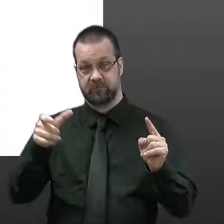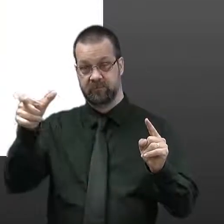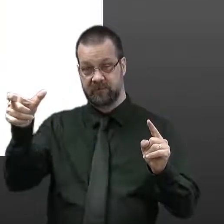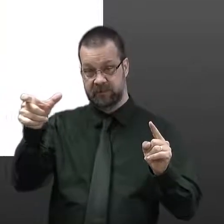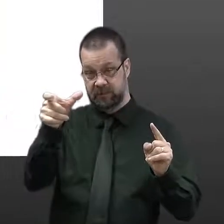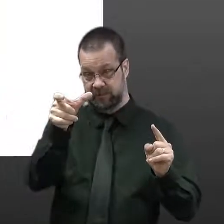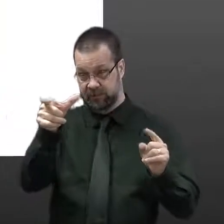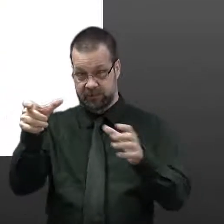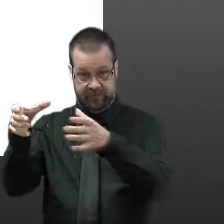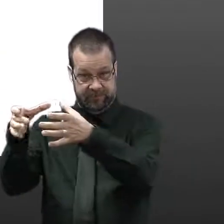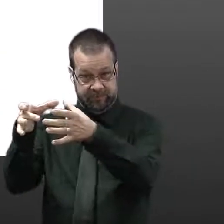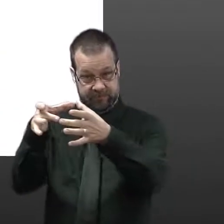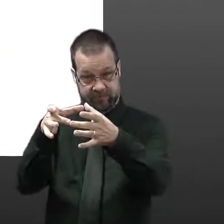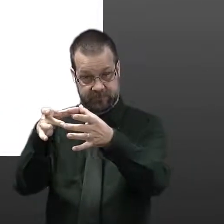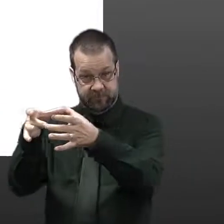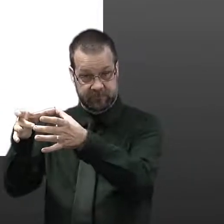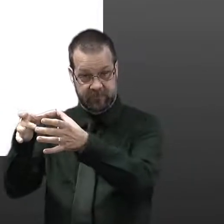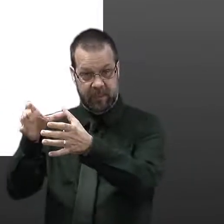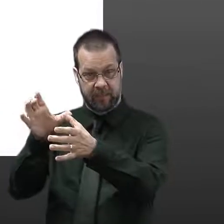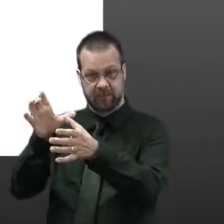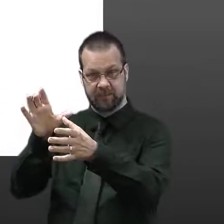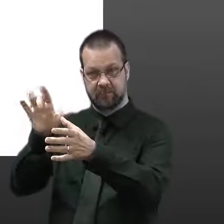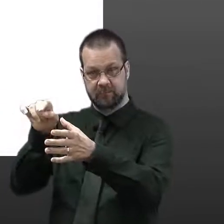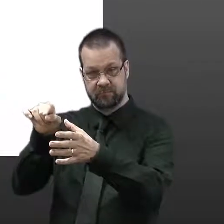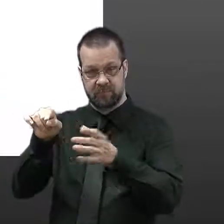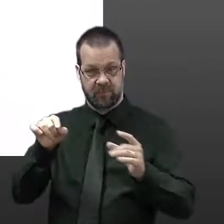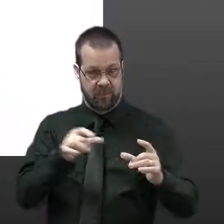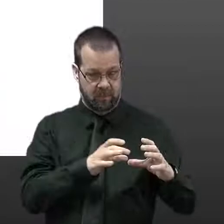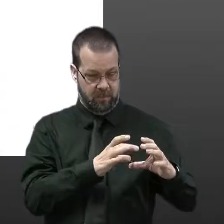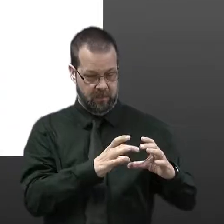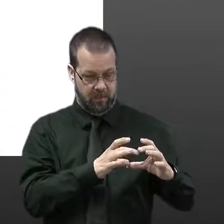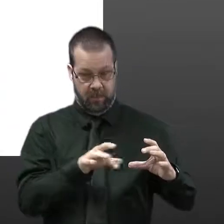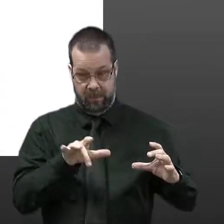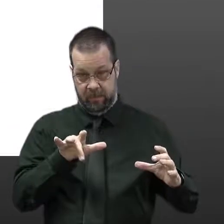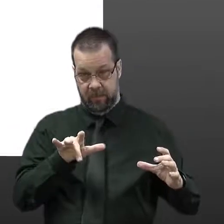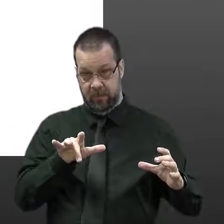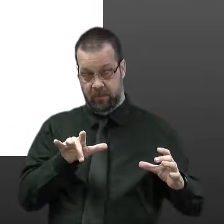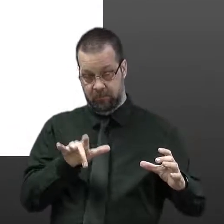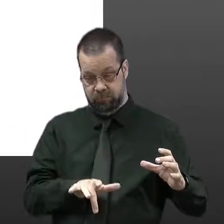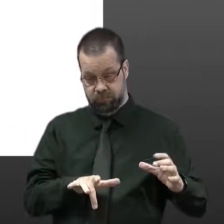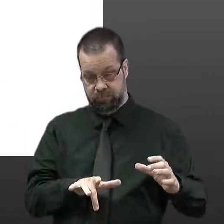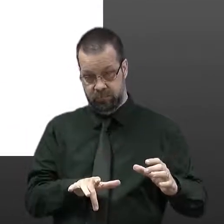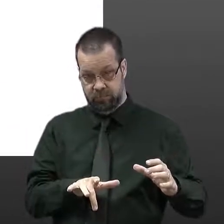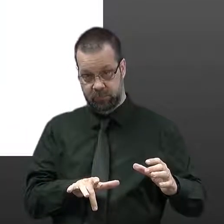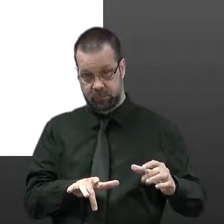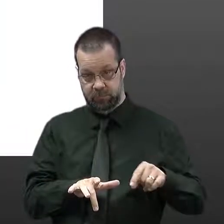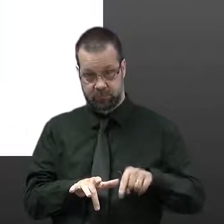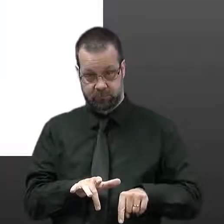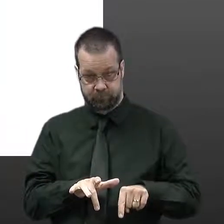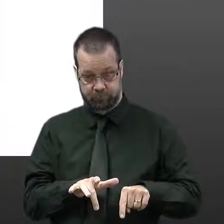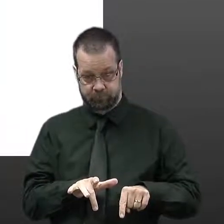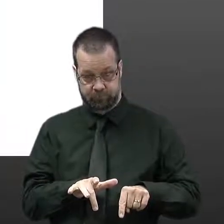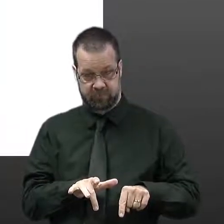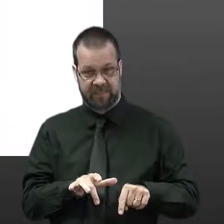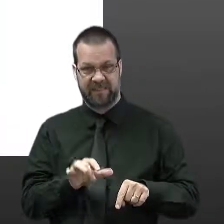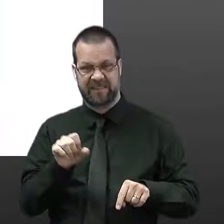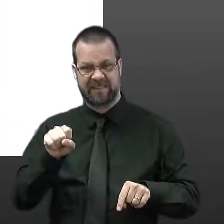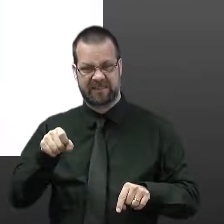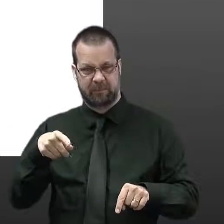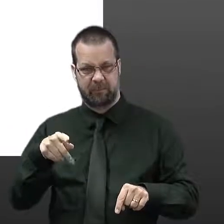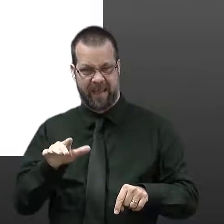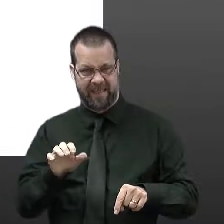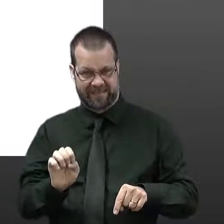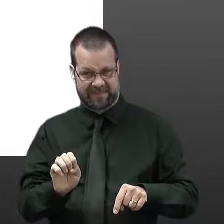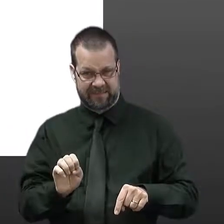of the basketball here using the right and left arrow keys. And then you hold the space